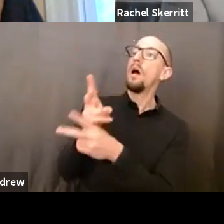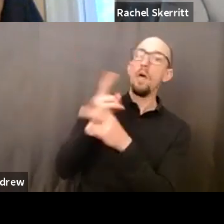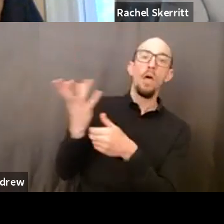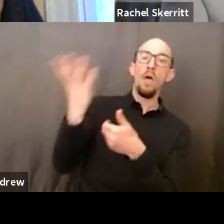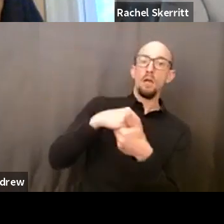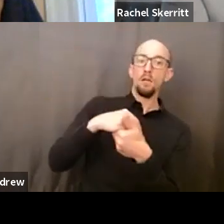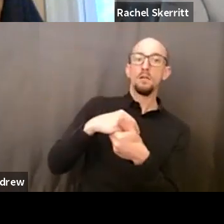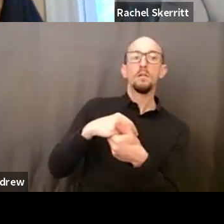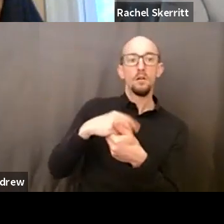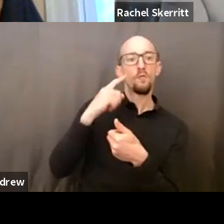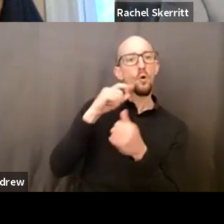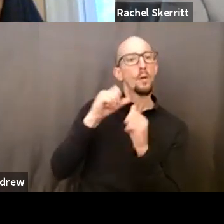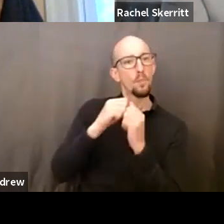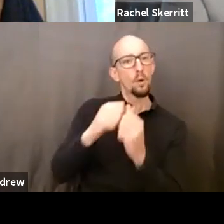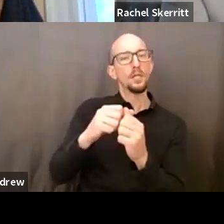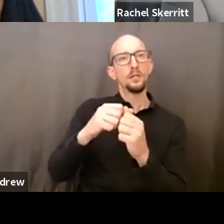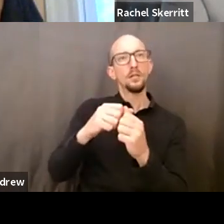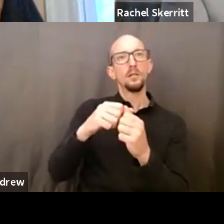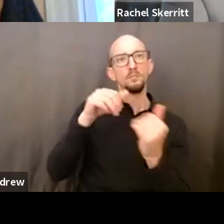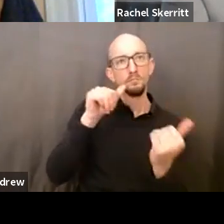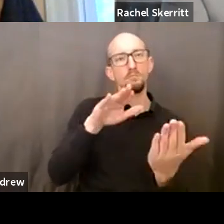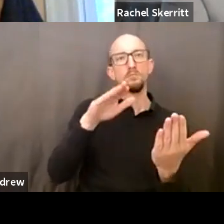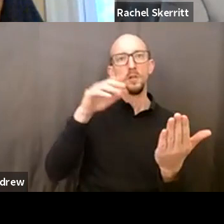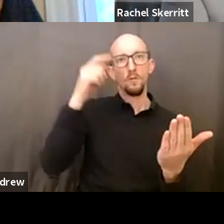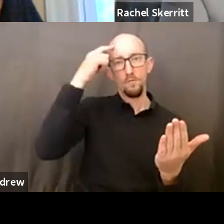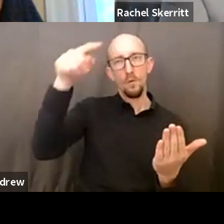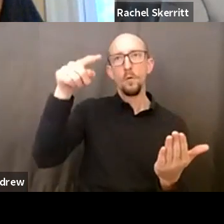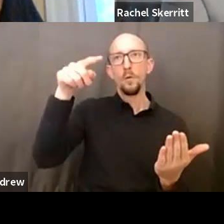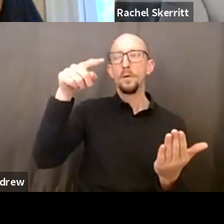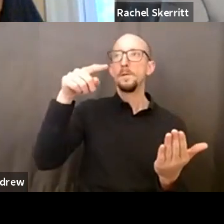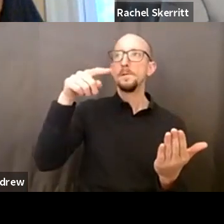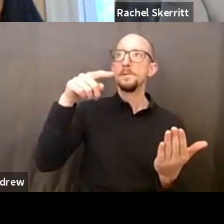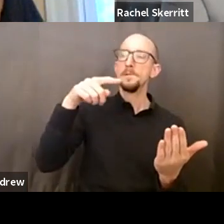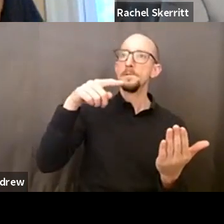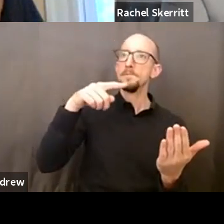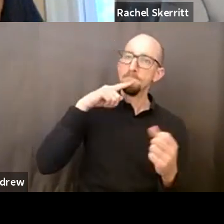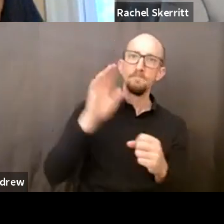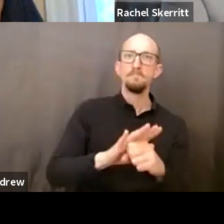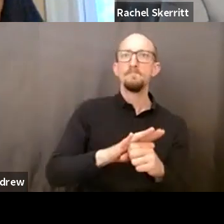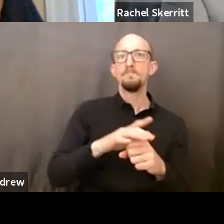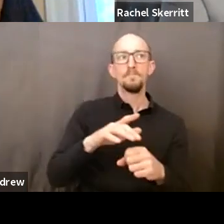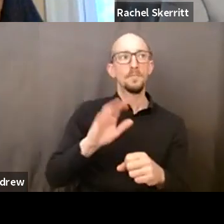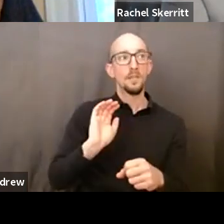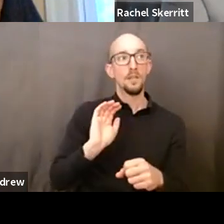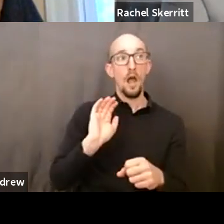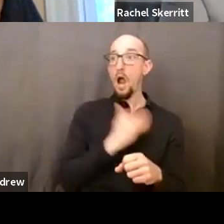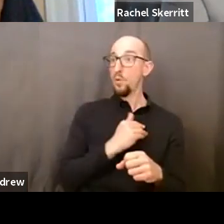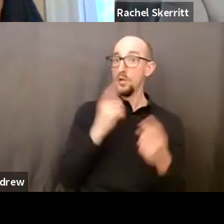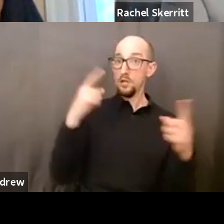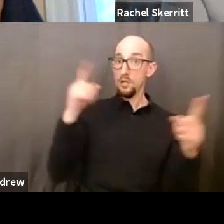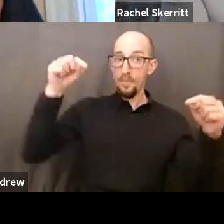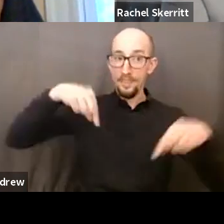permanent effort to ensure that what we accomplish this year